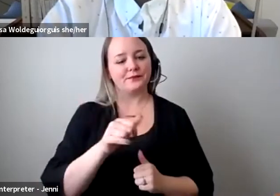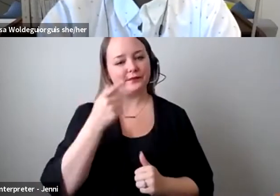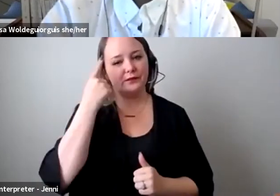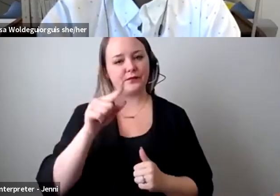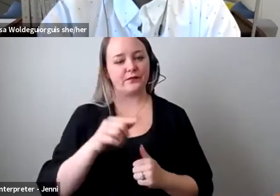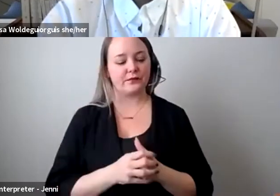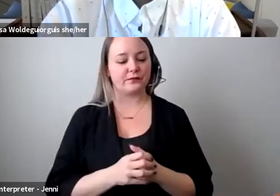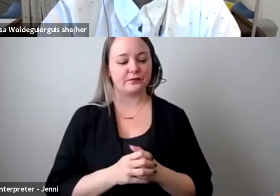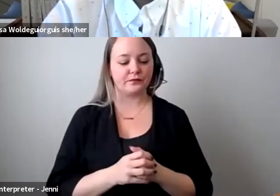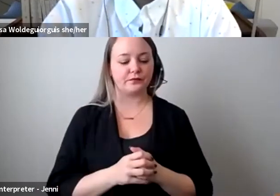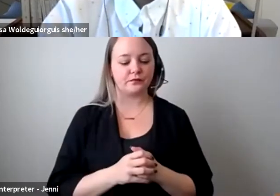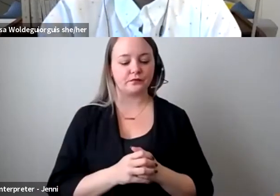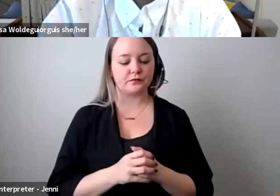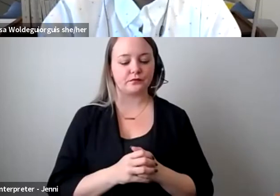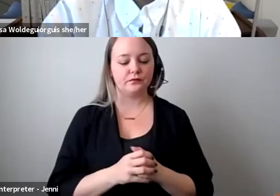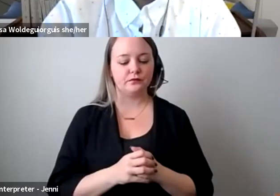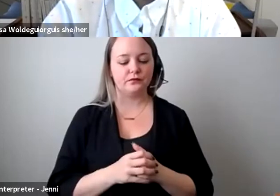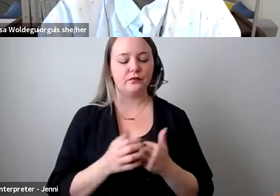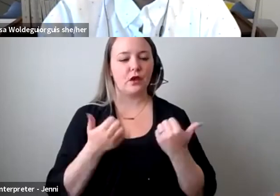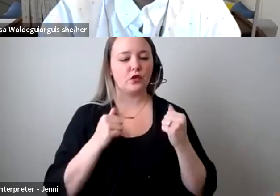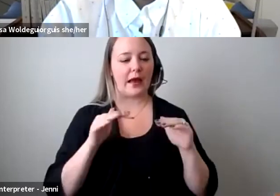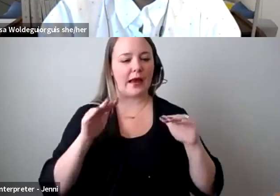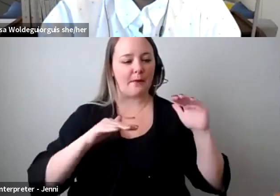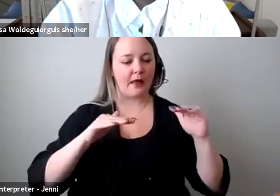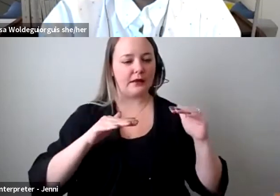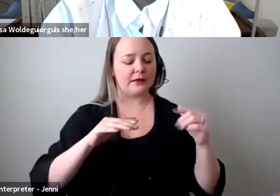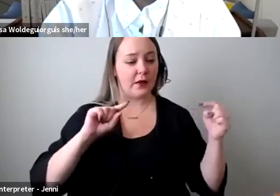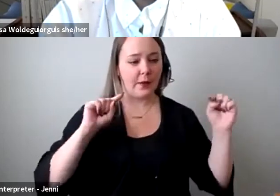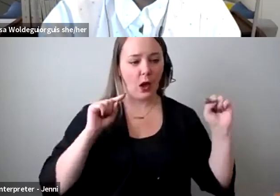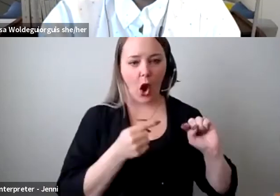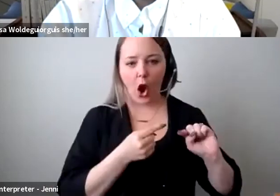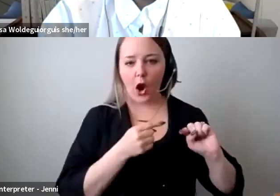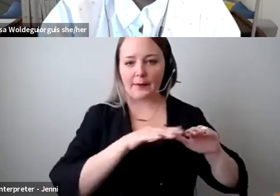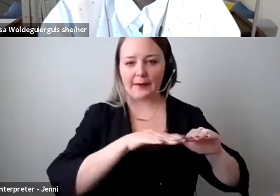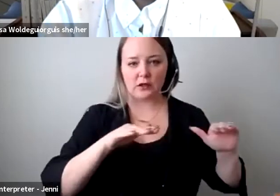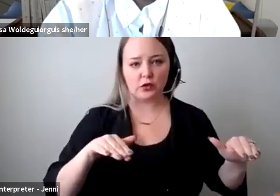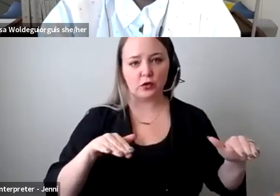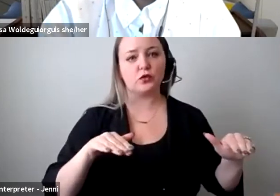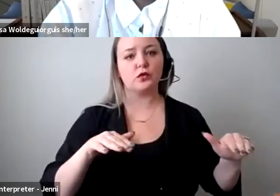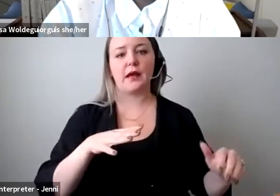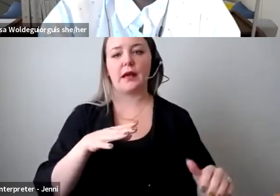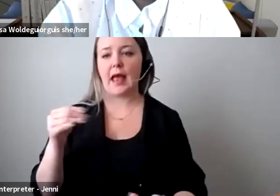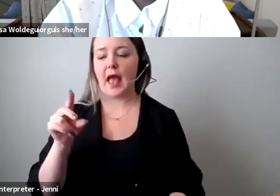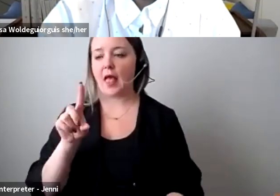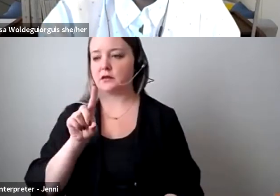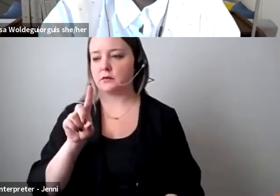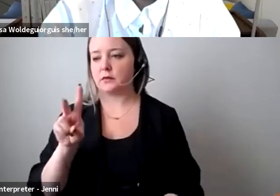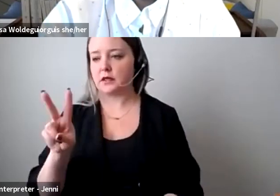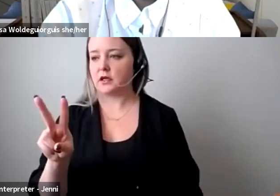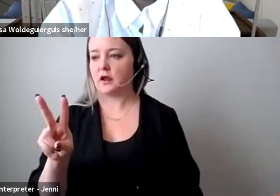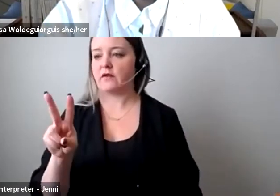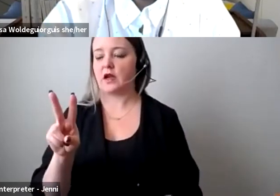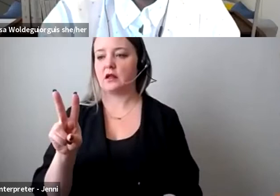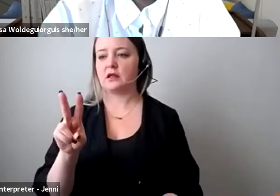thing of balancing the harms with the children and domestic violence and child welfare, getting